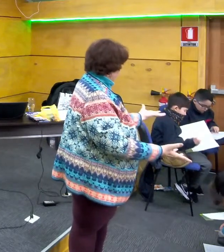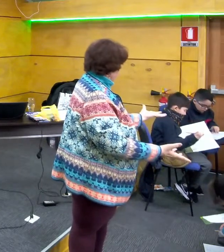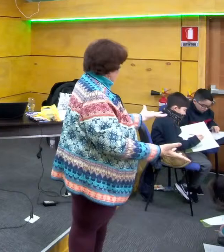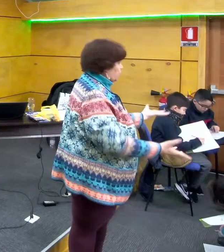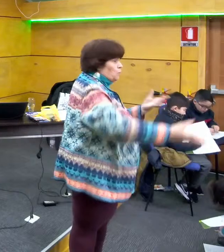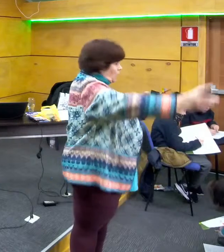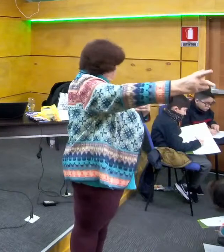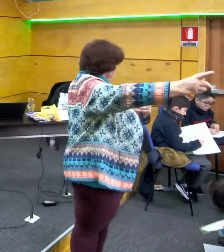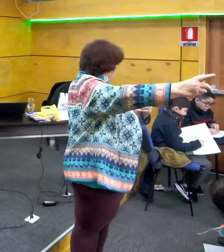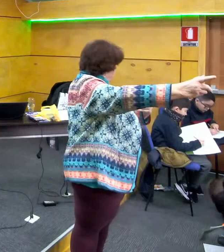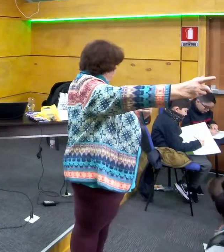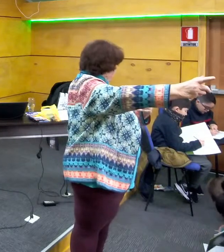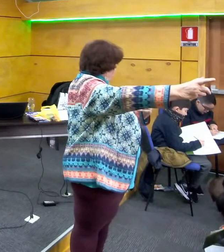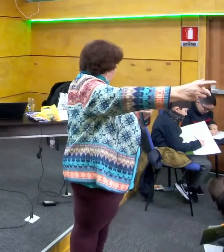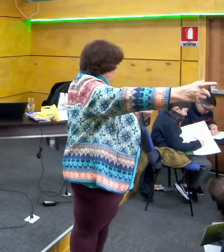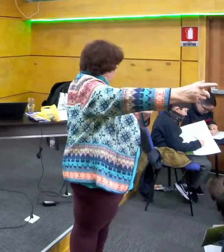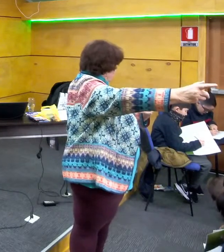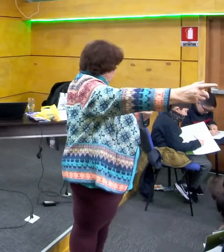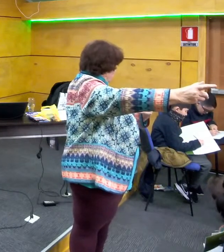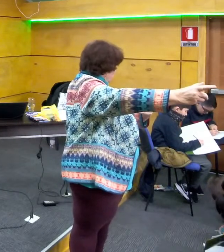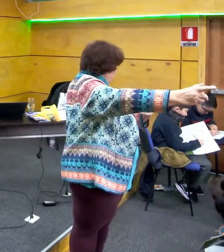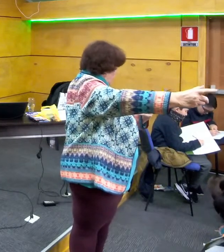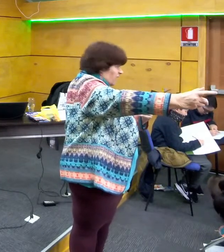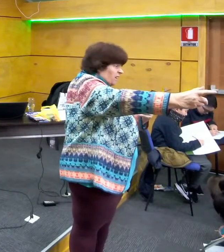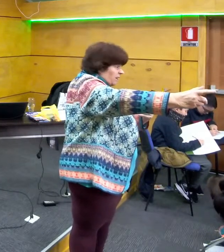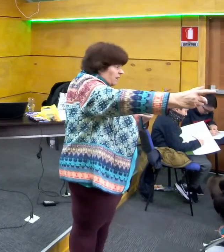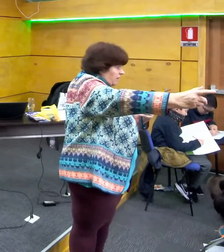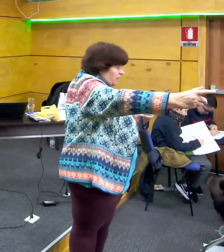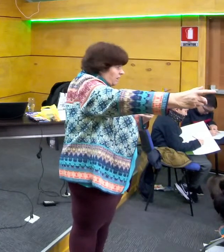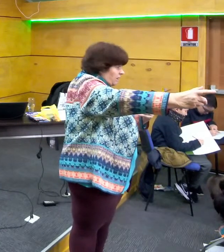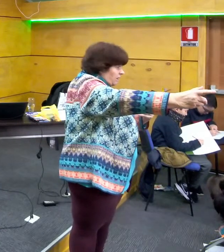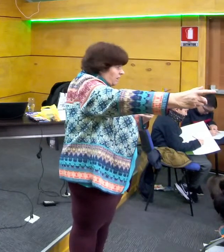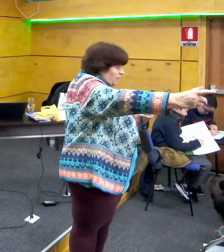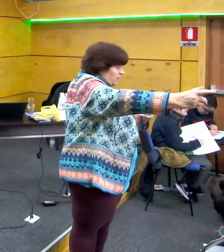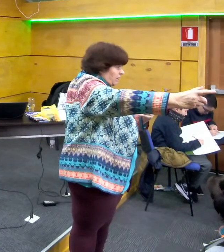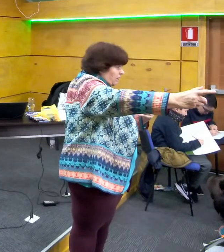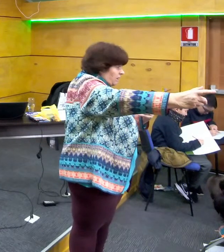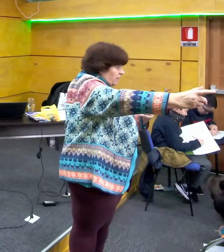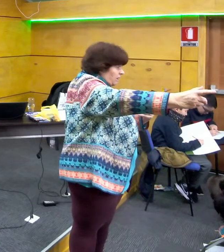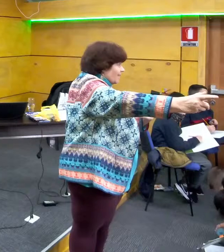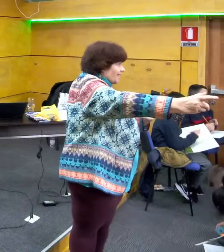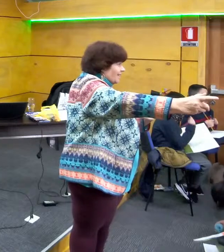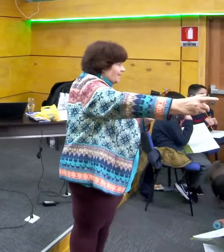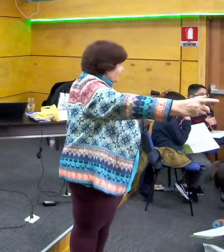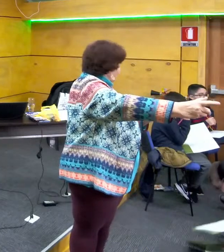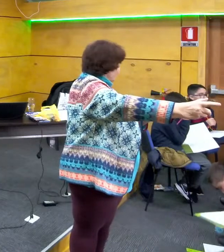Emotion. Were you watching the speaker? Do we have to tell her to do it again?